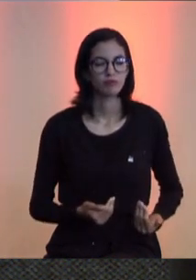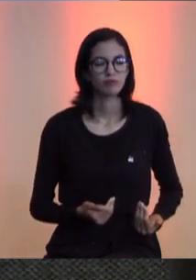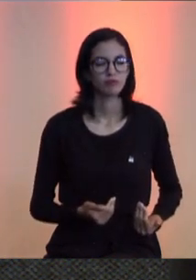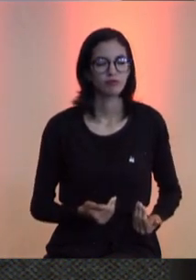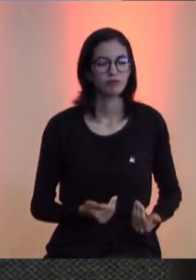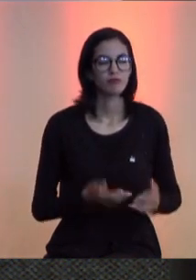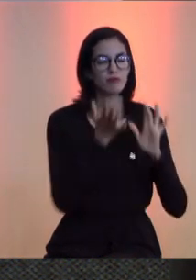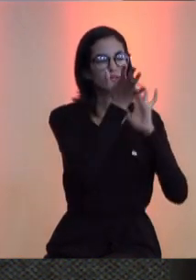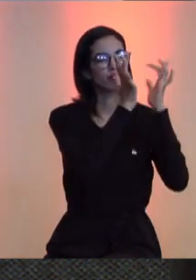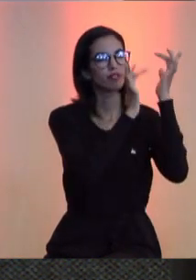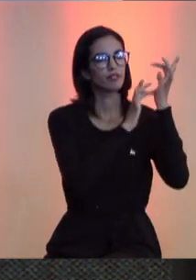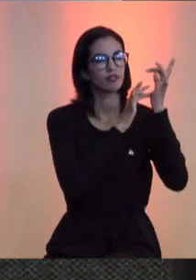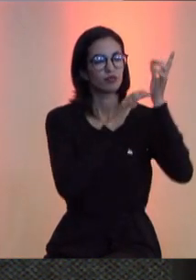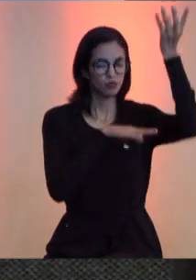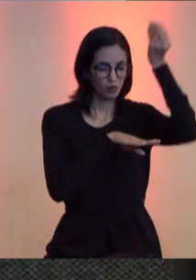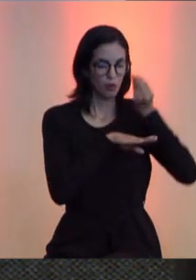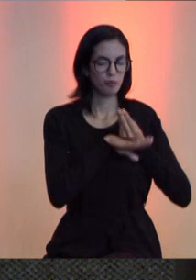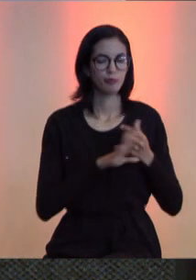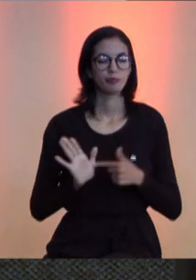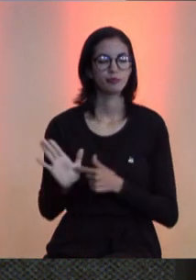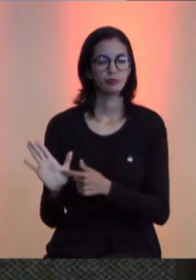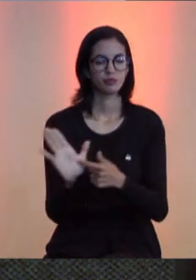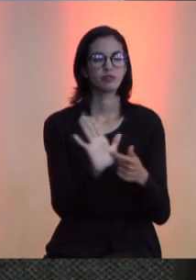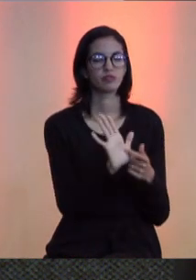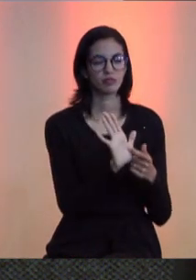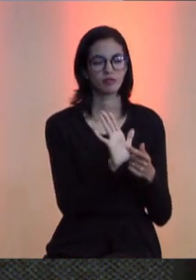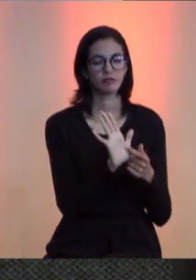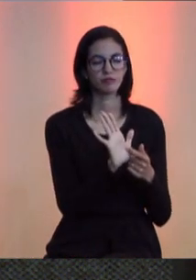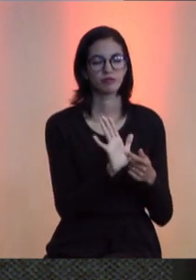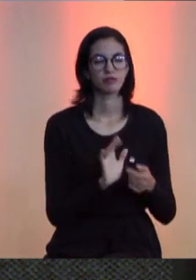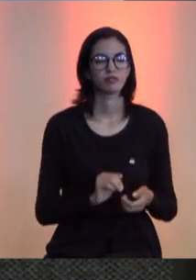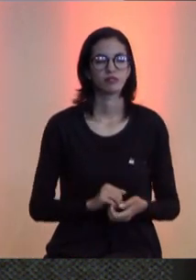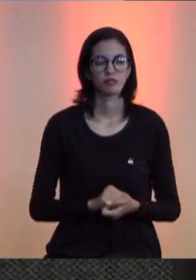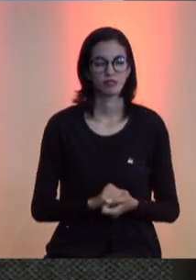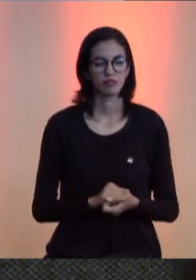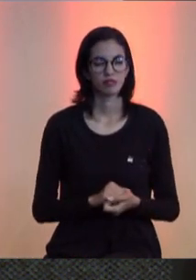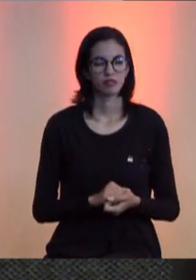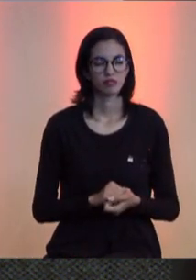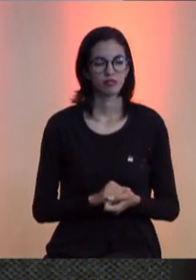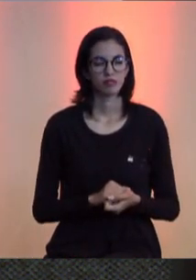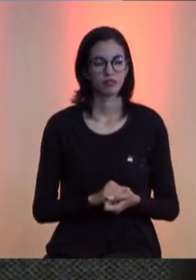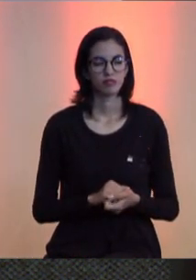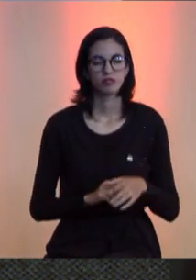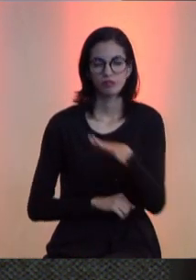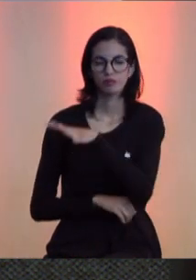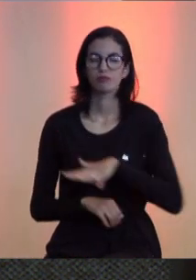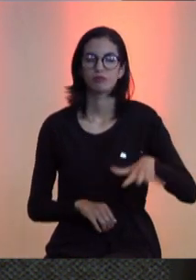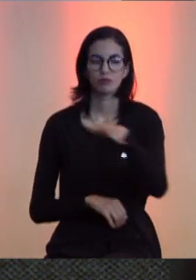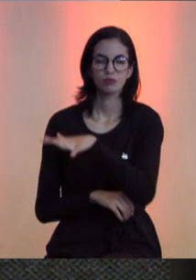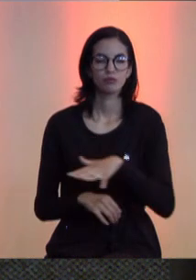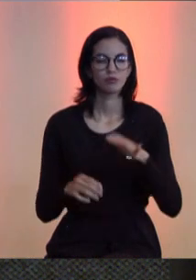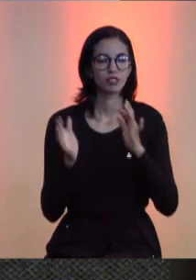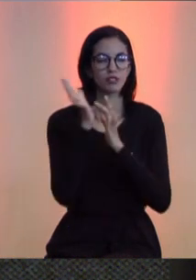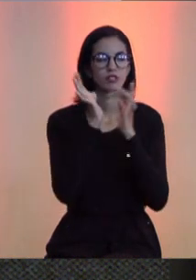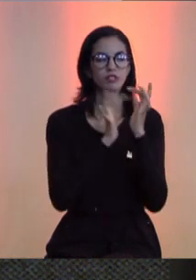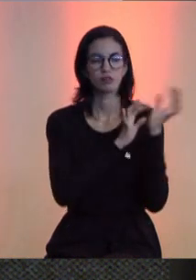el retrato de Jesucristo. These are people who have come to worship you this morning. He aquí tu pueblo que ha venido a adorarte esta mañana. May